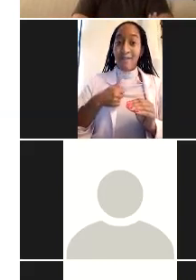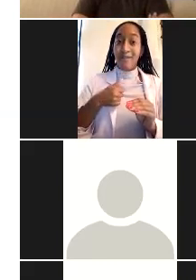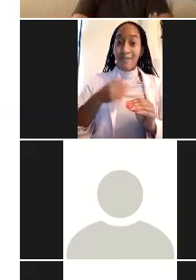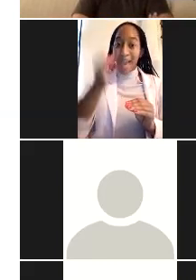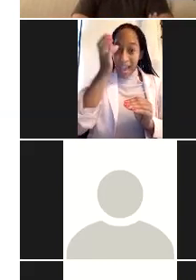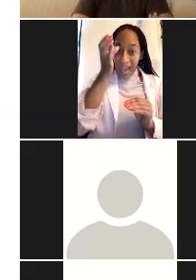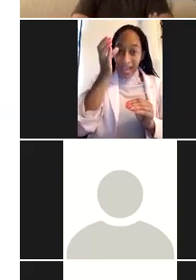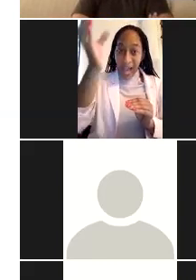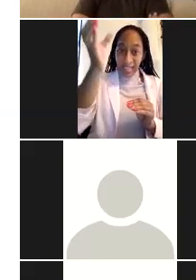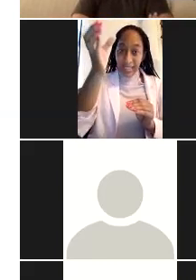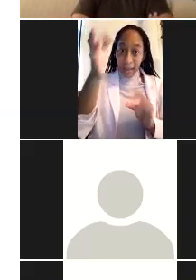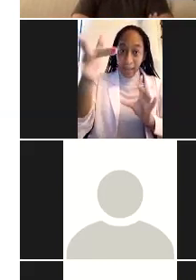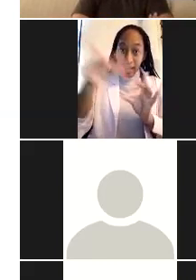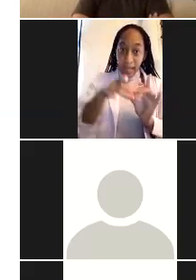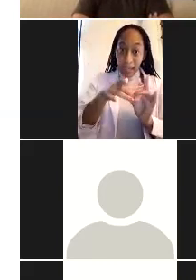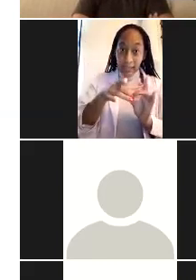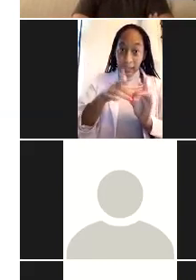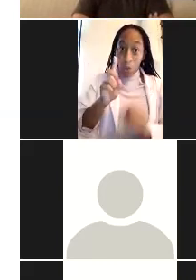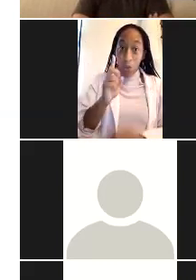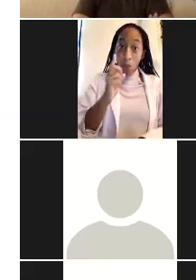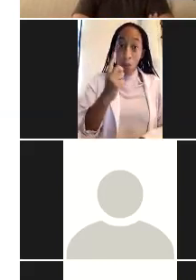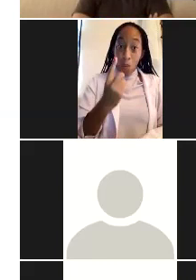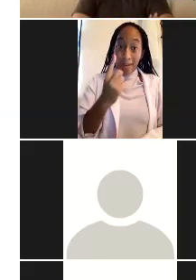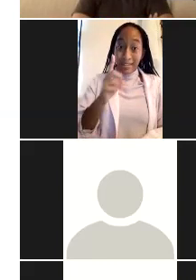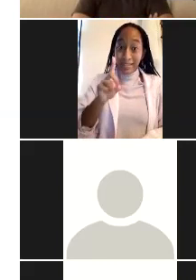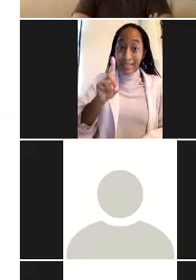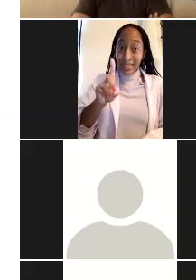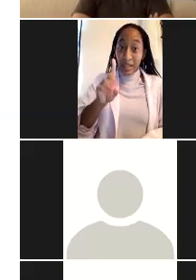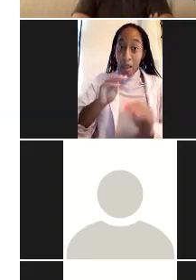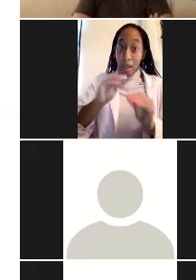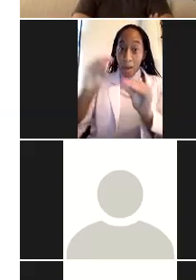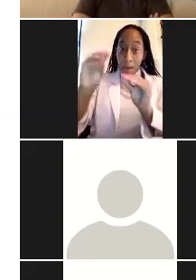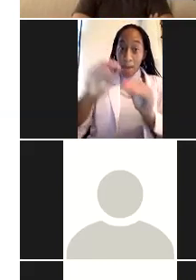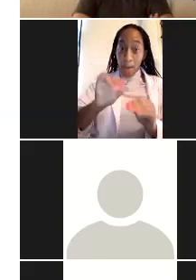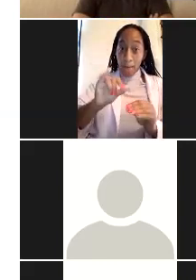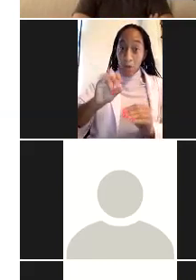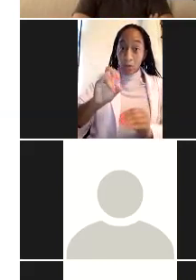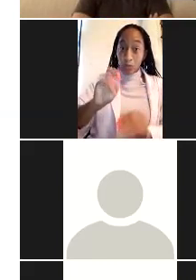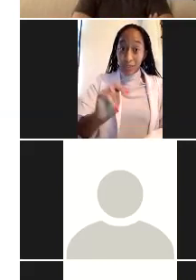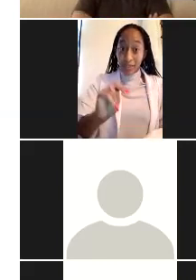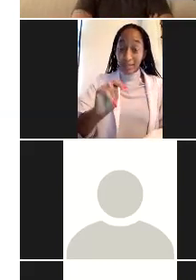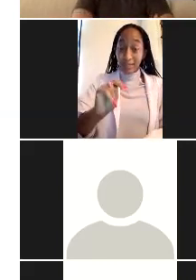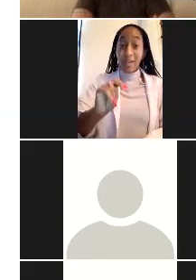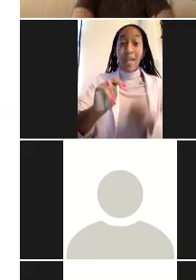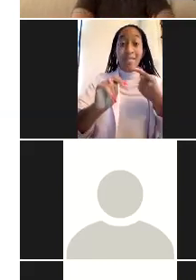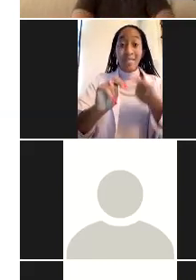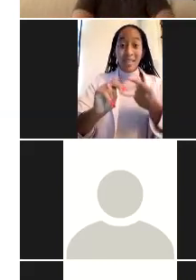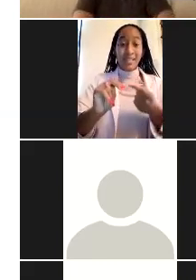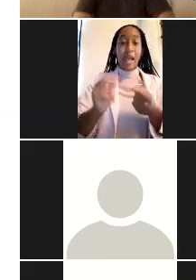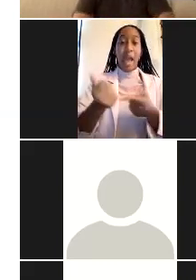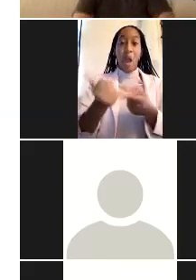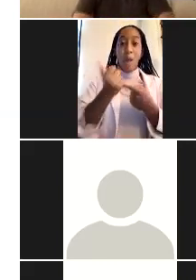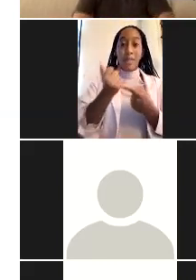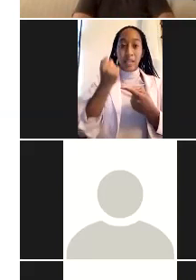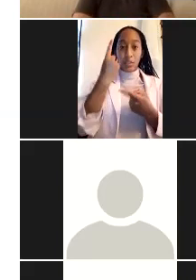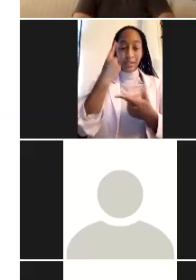if 1D motion was where we started to define what acceleration, velocity, displacement, all those